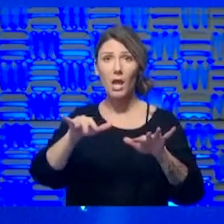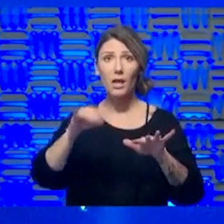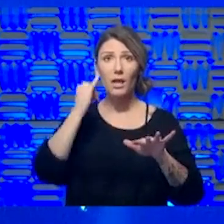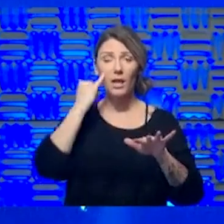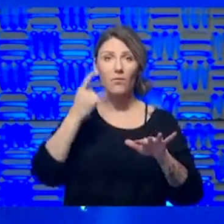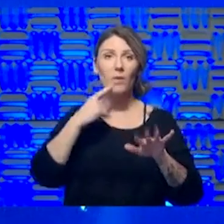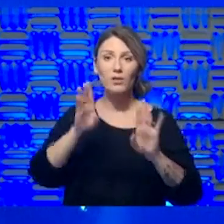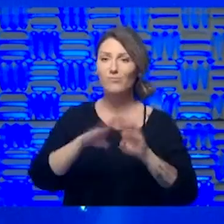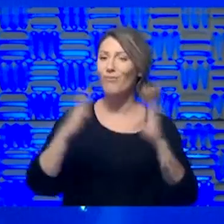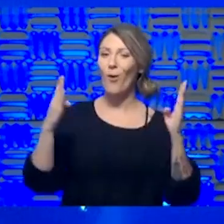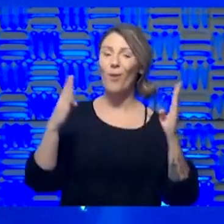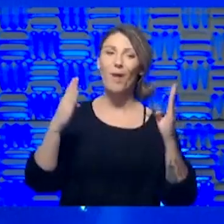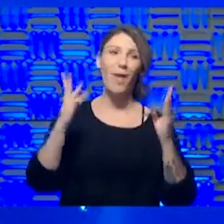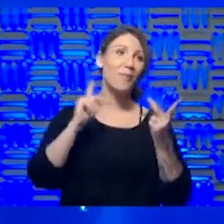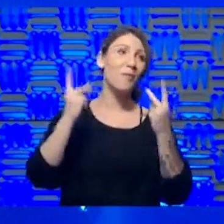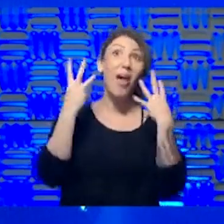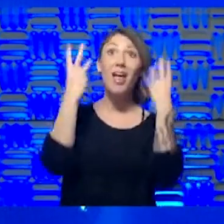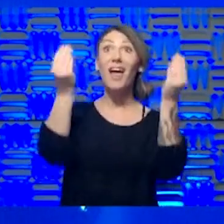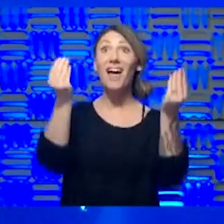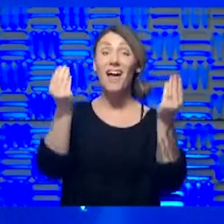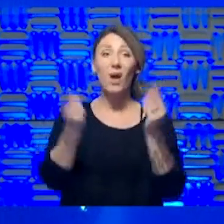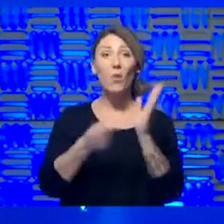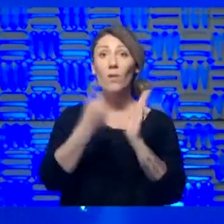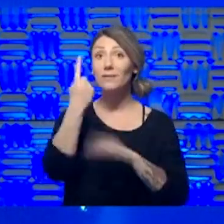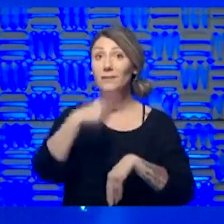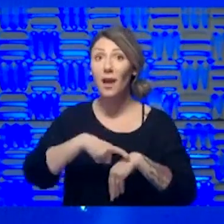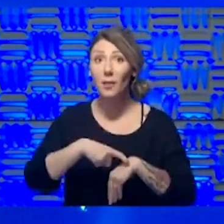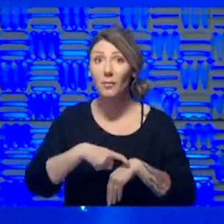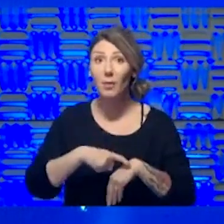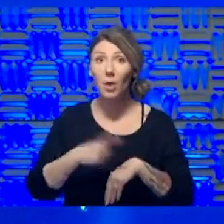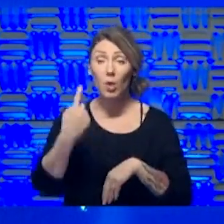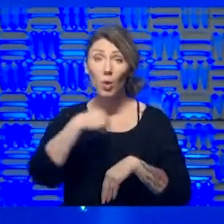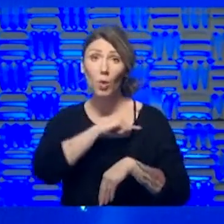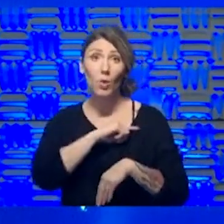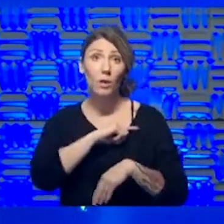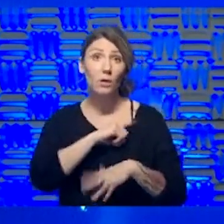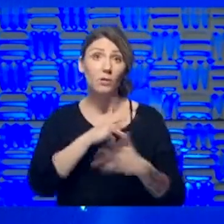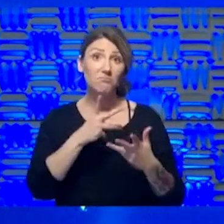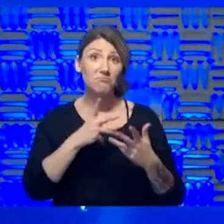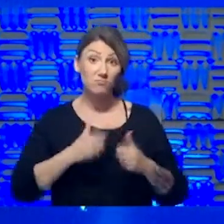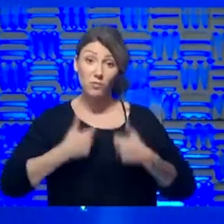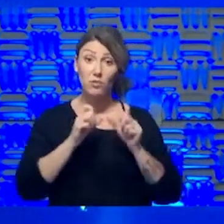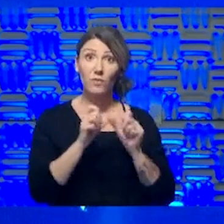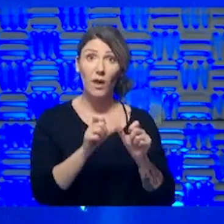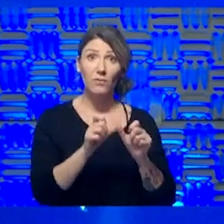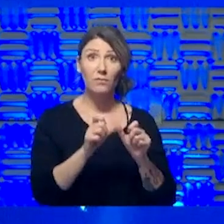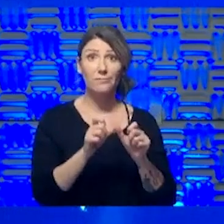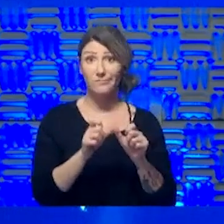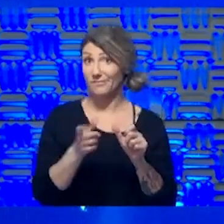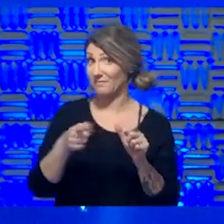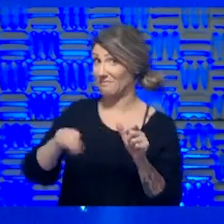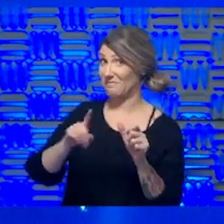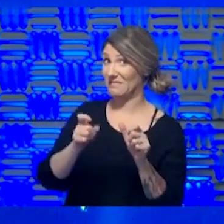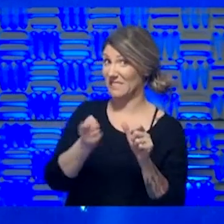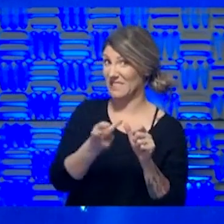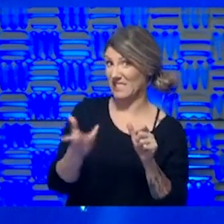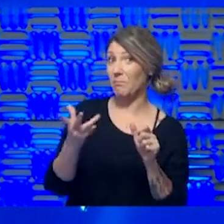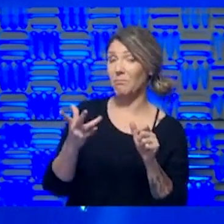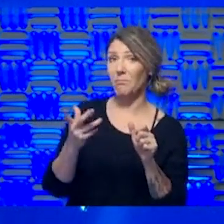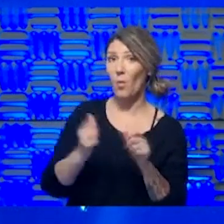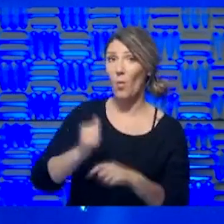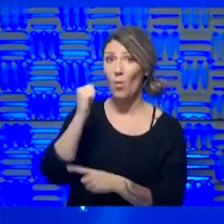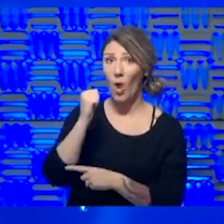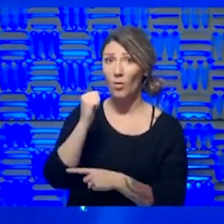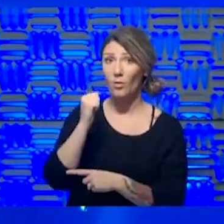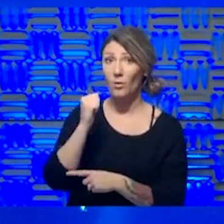unleash it all at once, we'll get through it. Well, actually, some of us will get through it, some of us won't. And the number who won't will